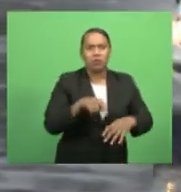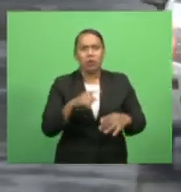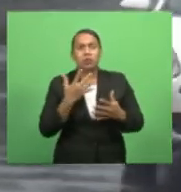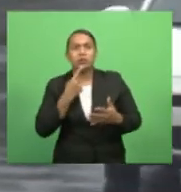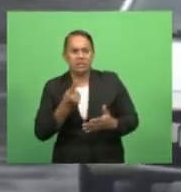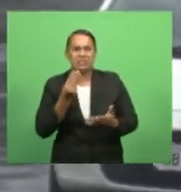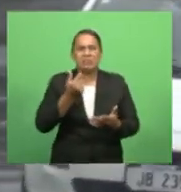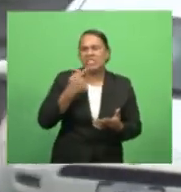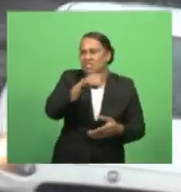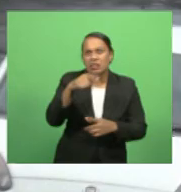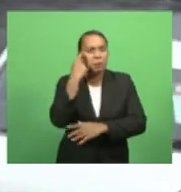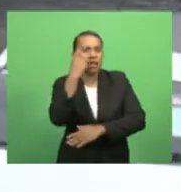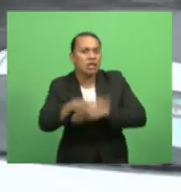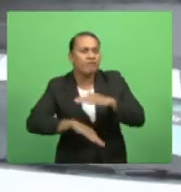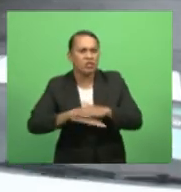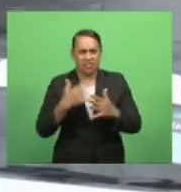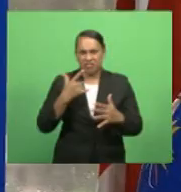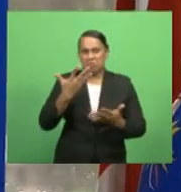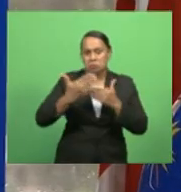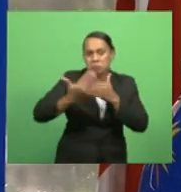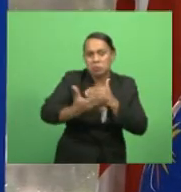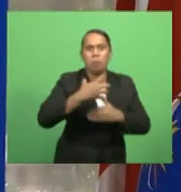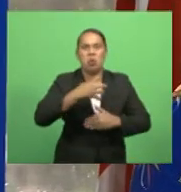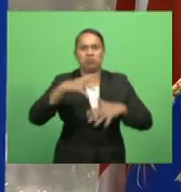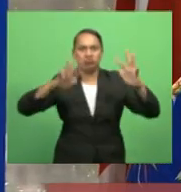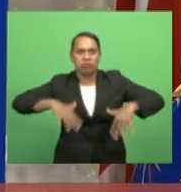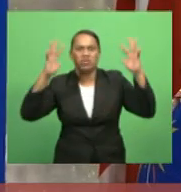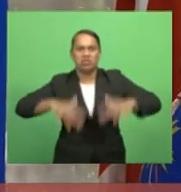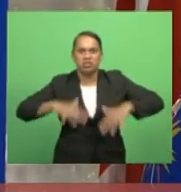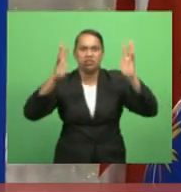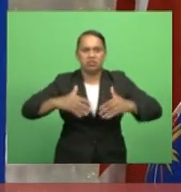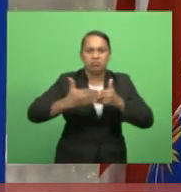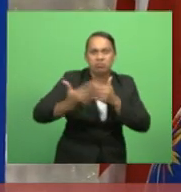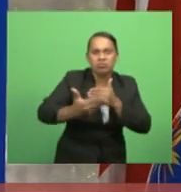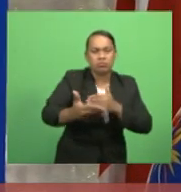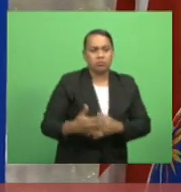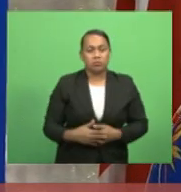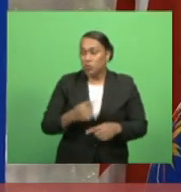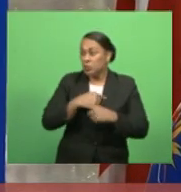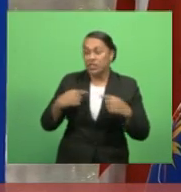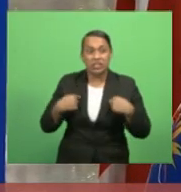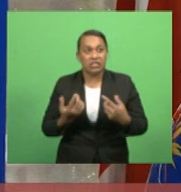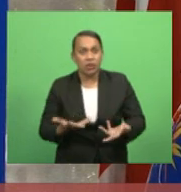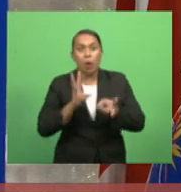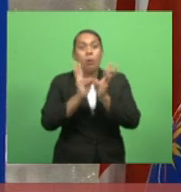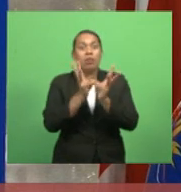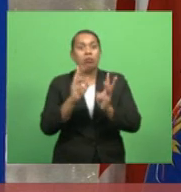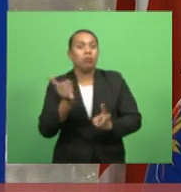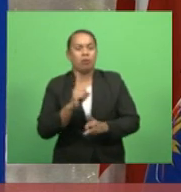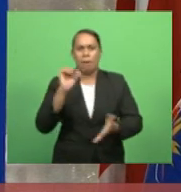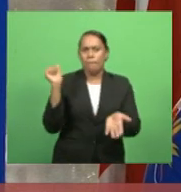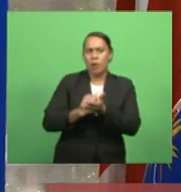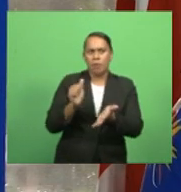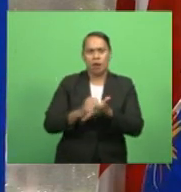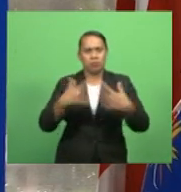as more rain is in the forecast. As we speak, this particular trough has remained within the vicinity of Fiji,